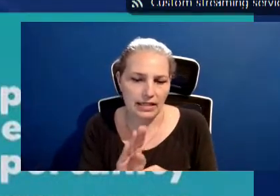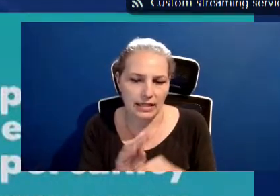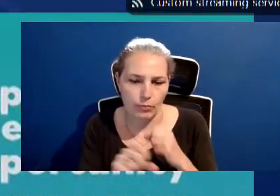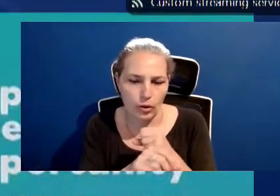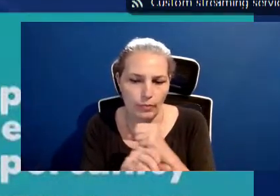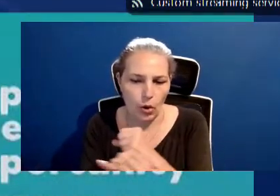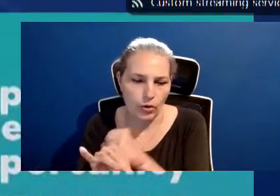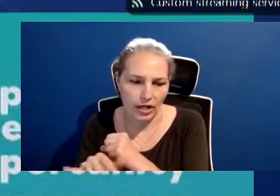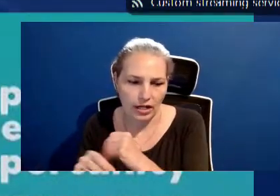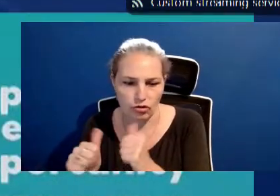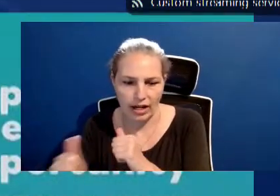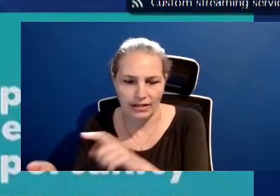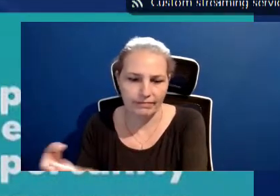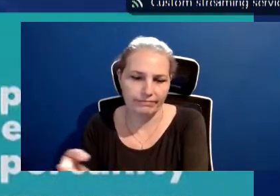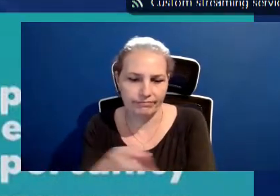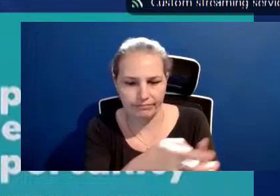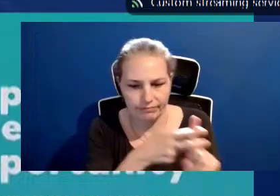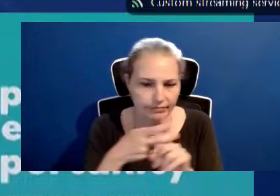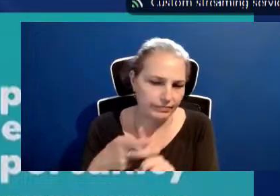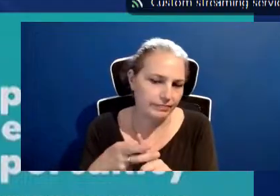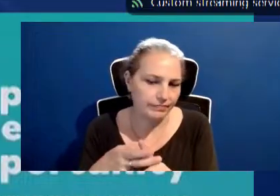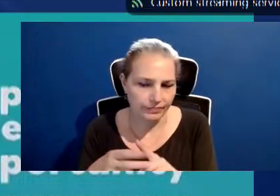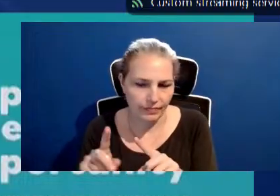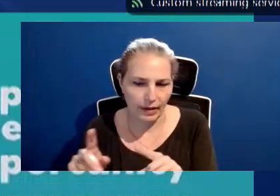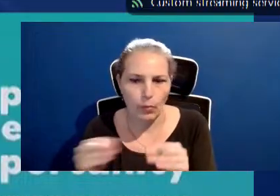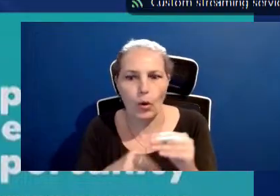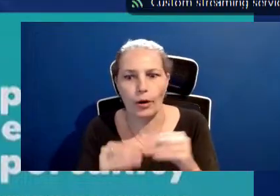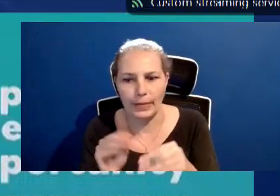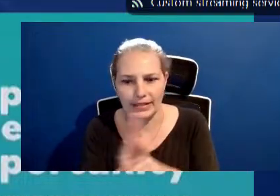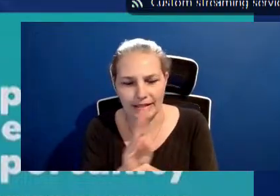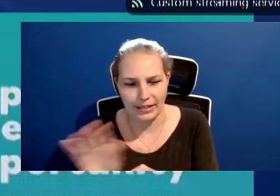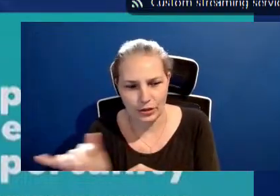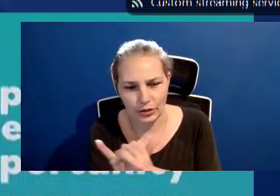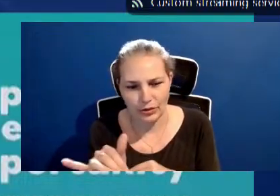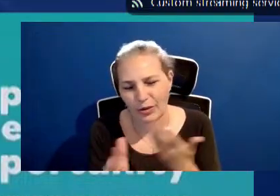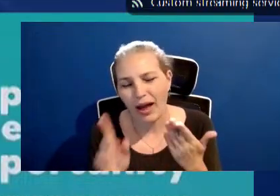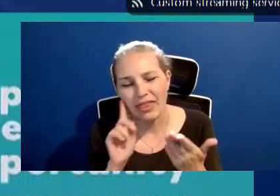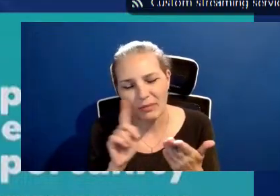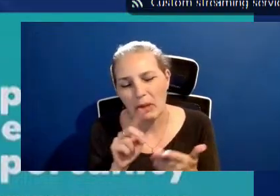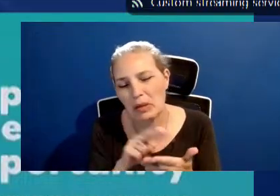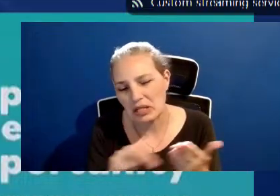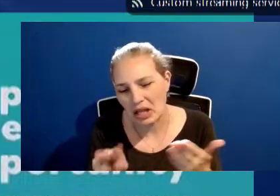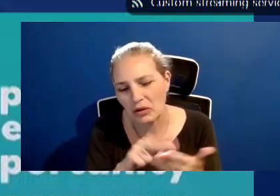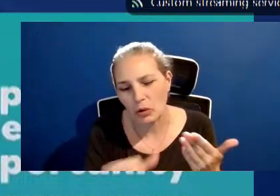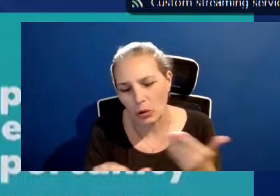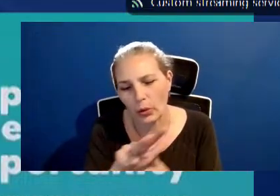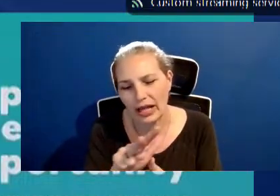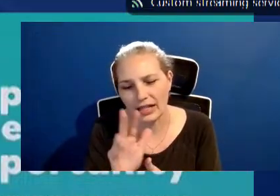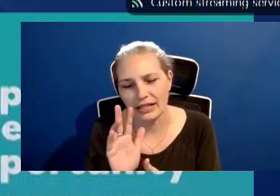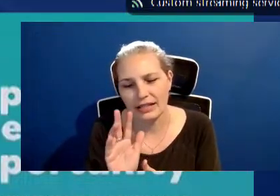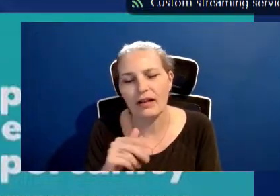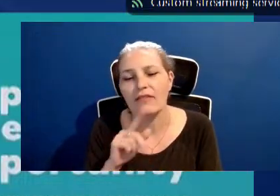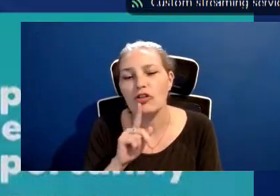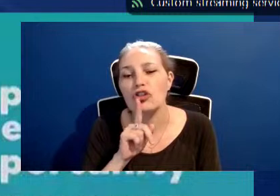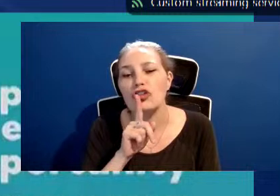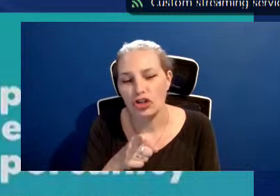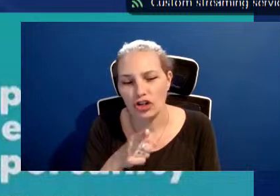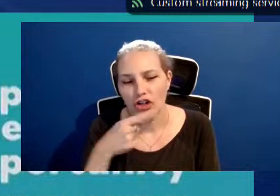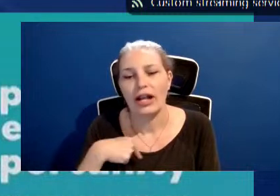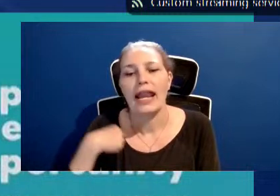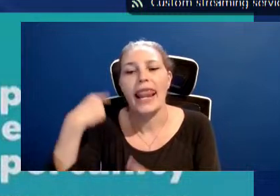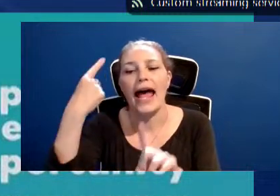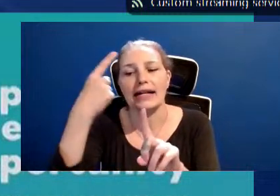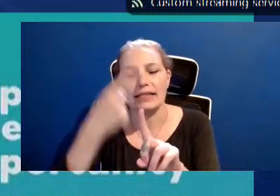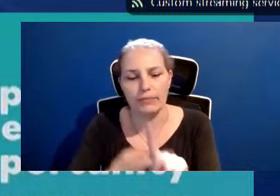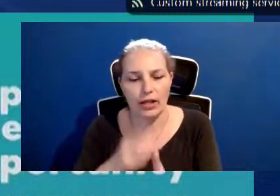with businesses. So I think probably I want to say a couple of more weeks. For sure by next month,